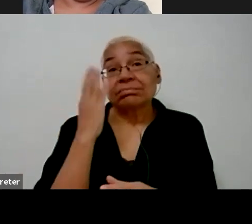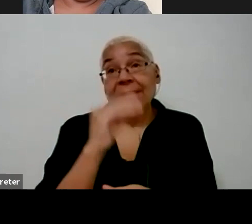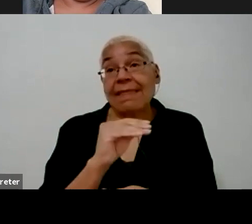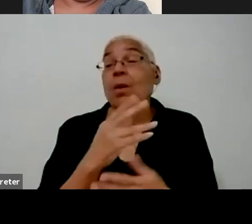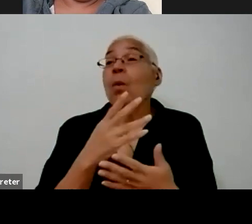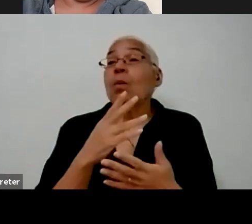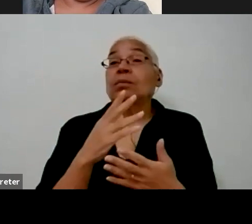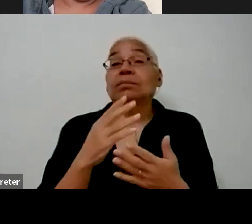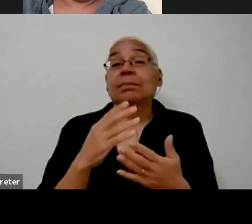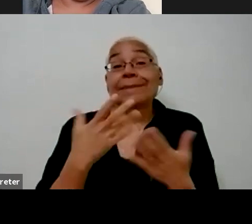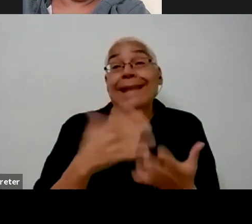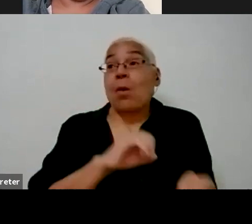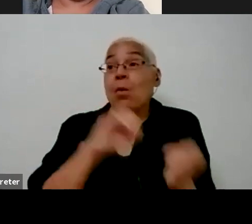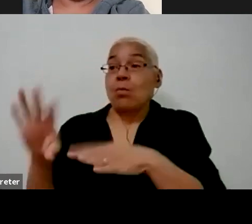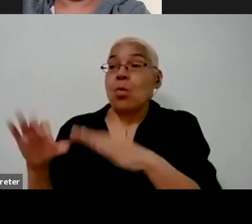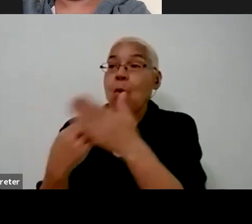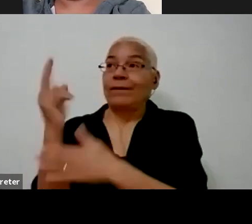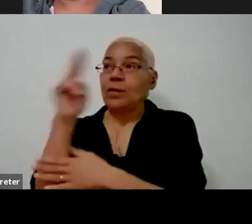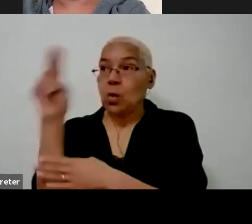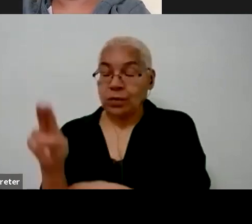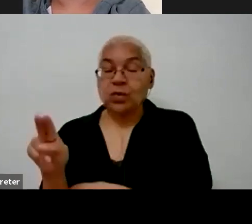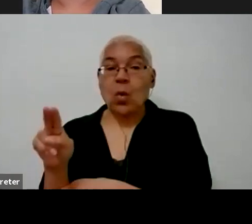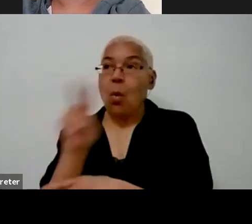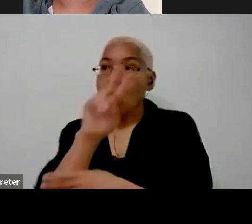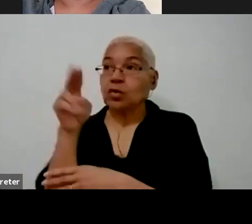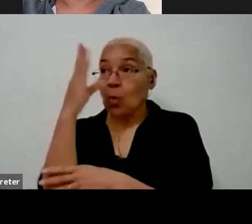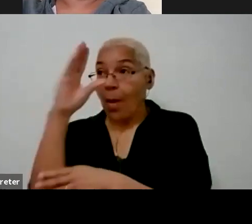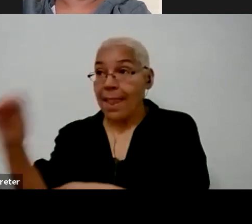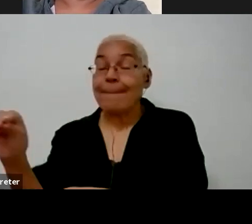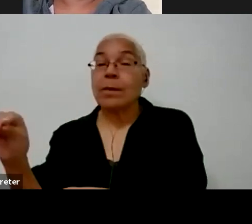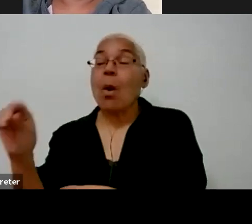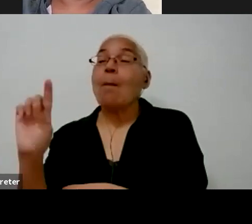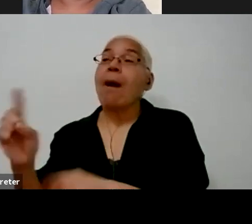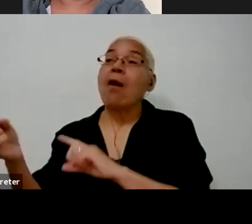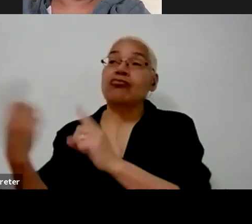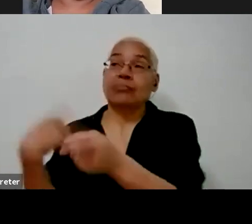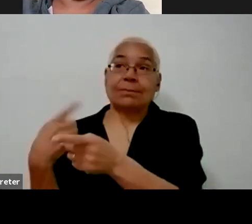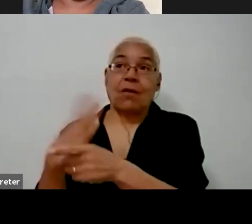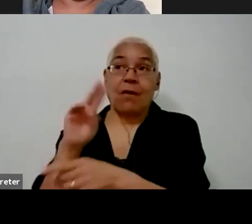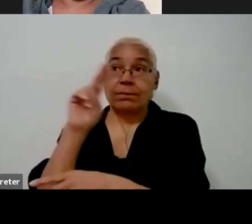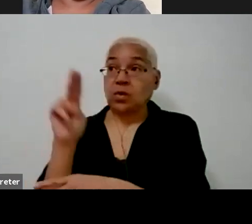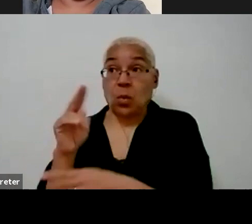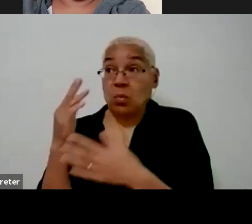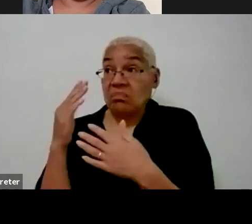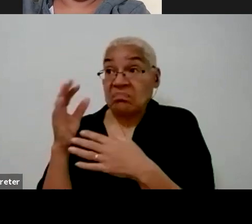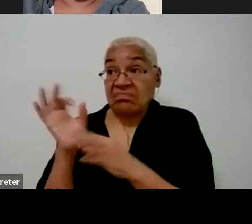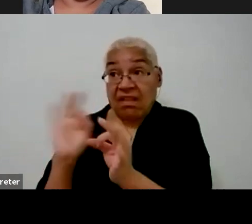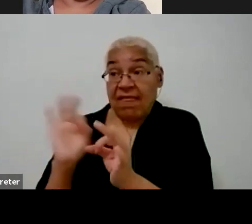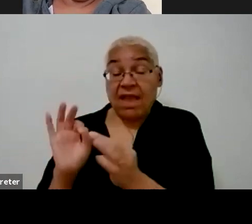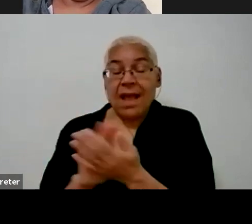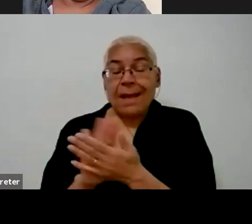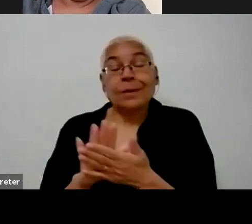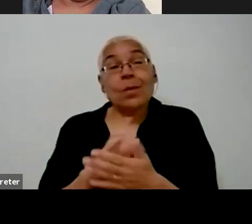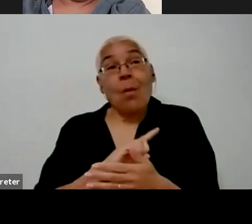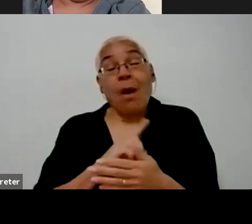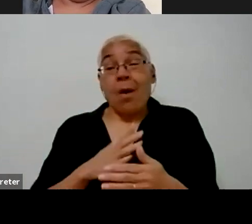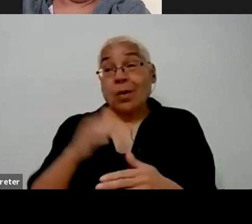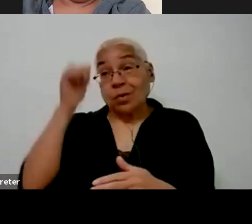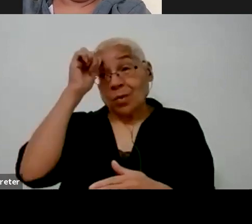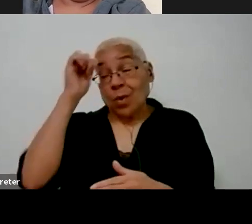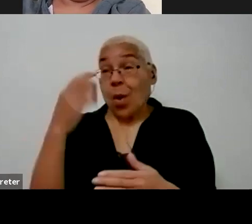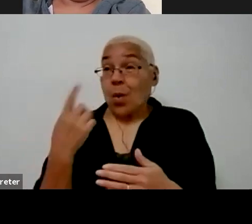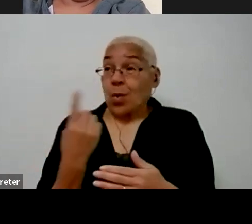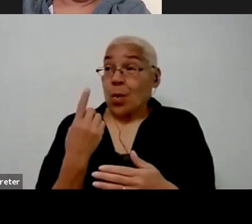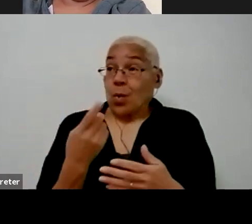informed, and we didn't get any response from the school. So I wanted to know who's dealing with that, because I called children's